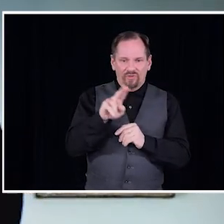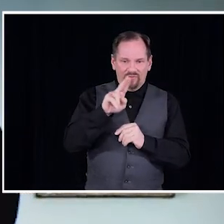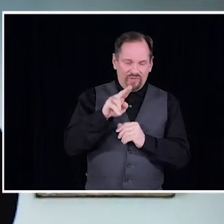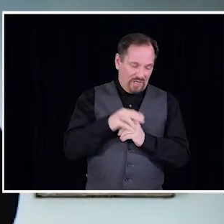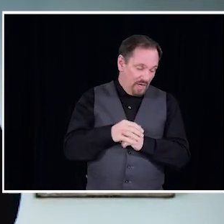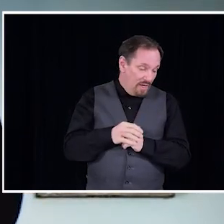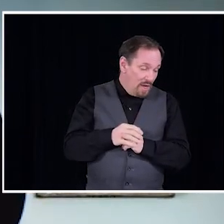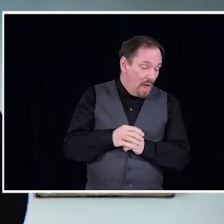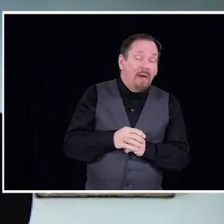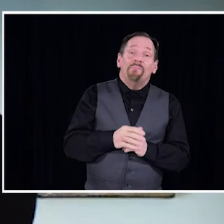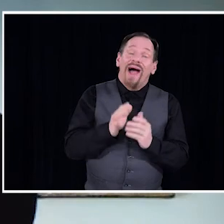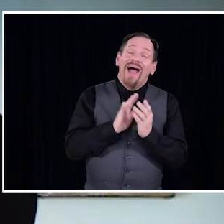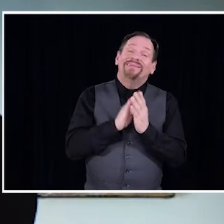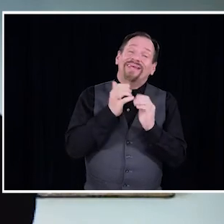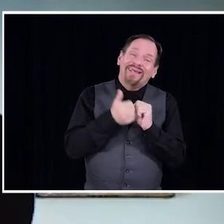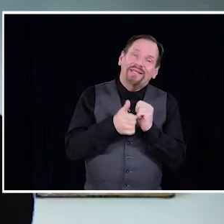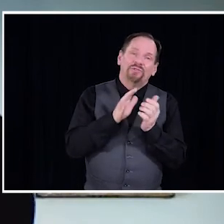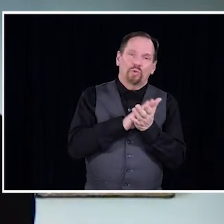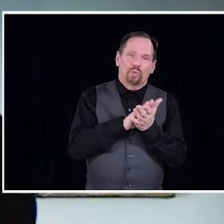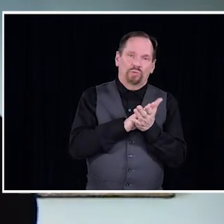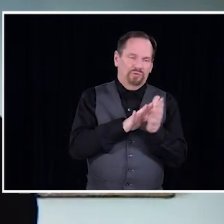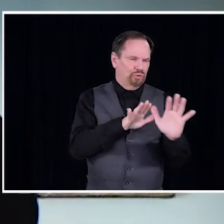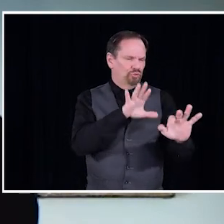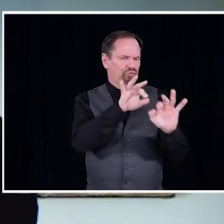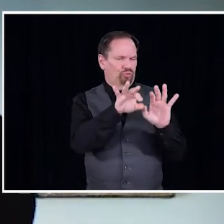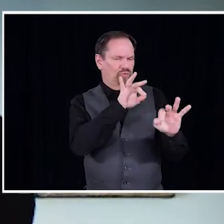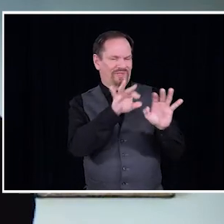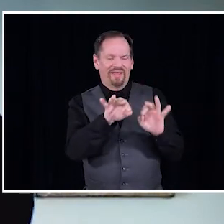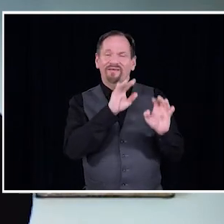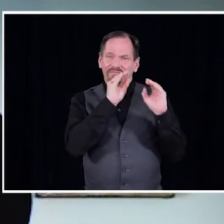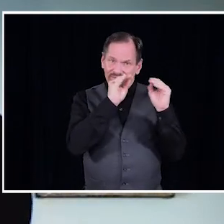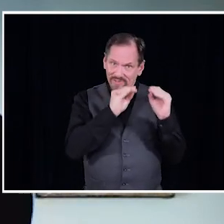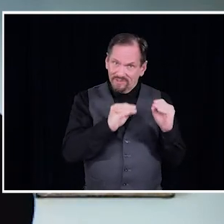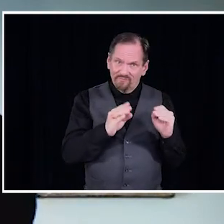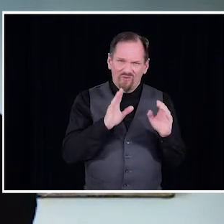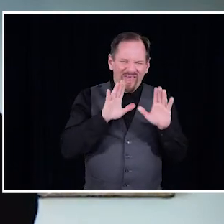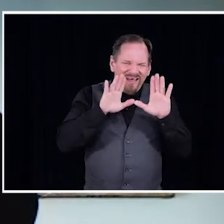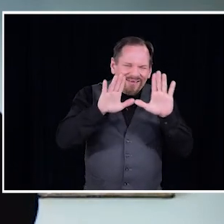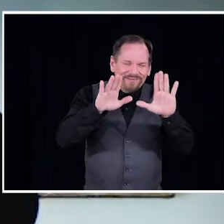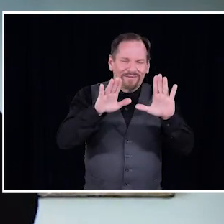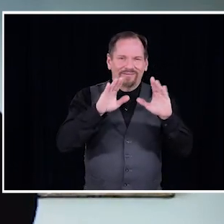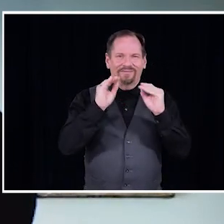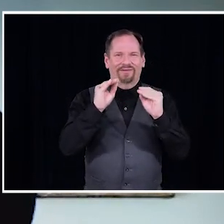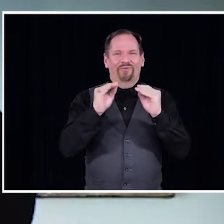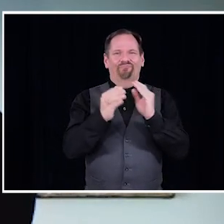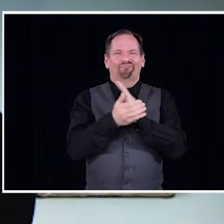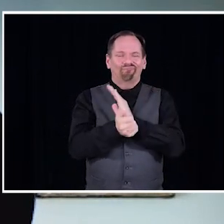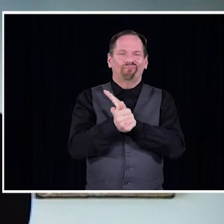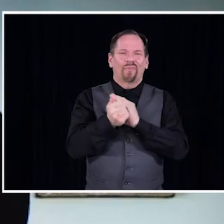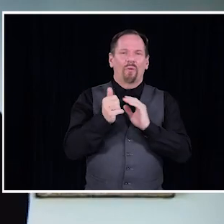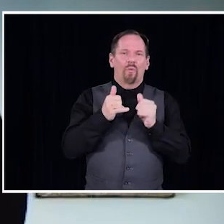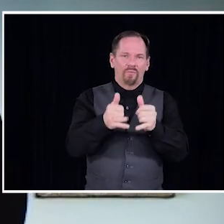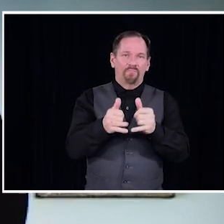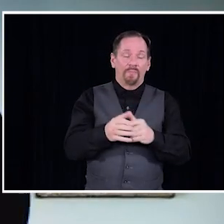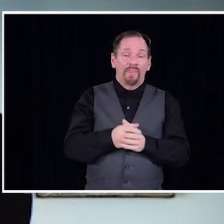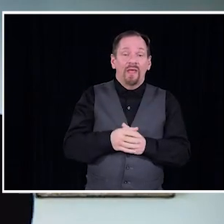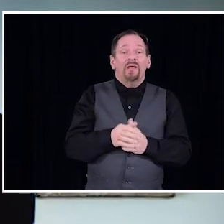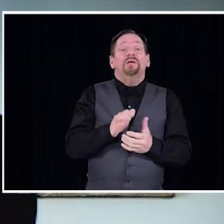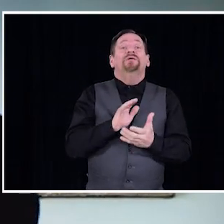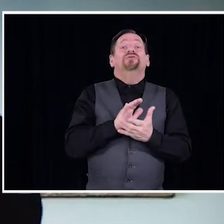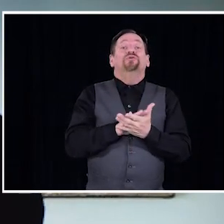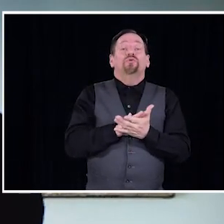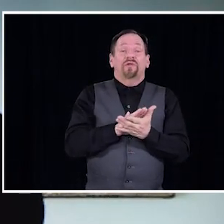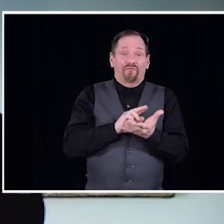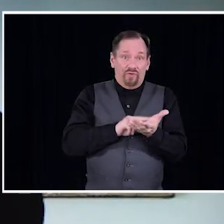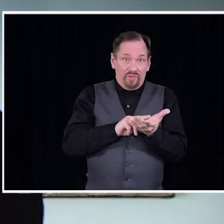Hopkins by asking each school to select faculty for the Excellence in Teaching Awards. At the School of